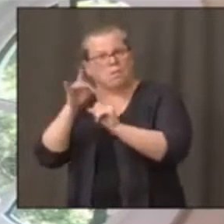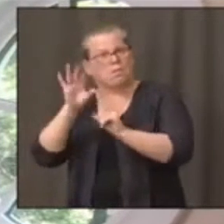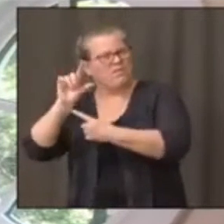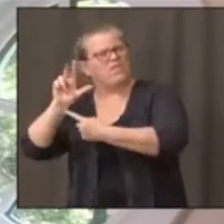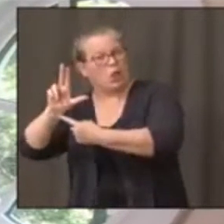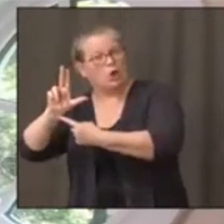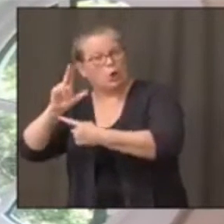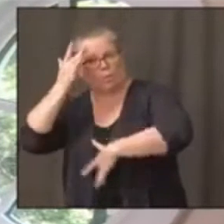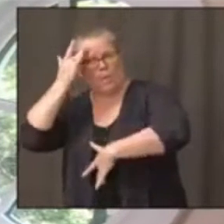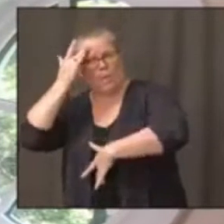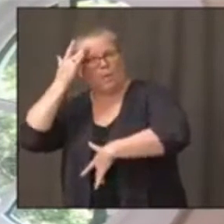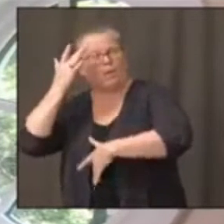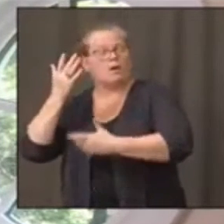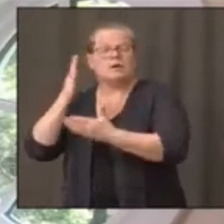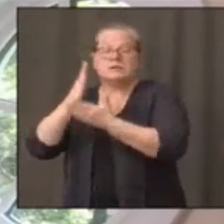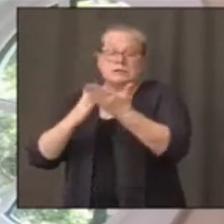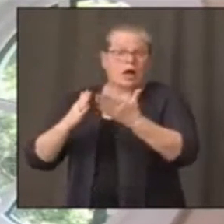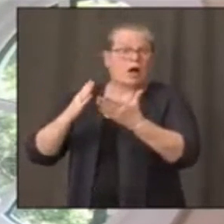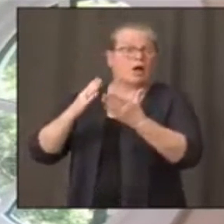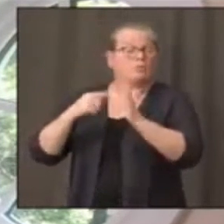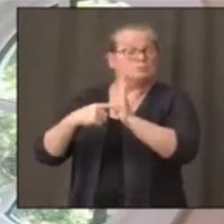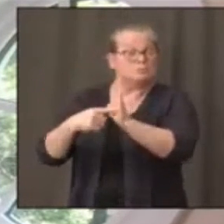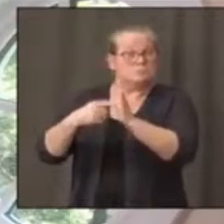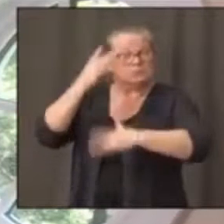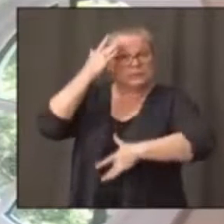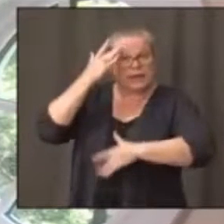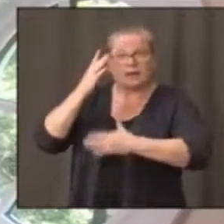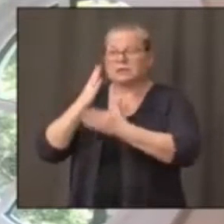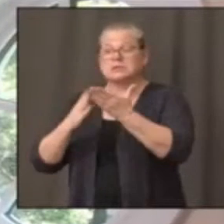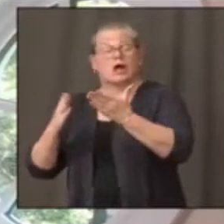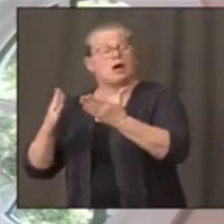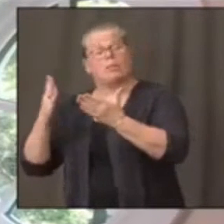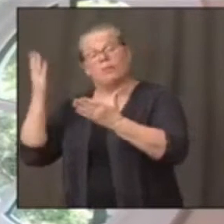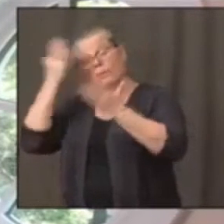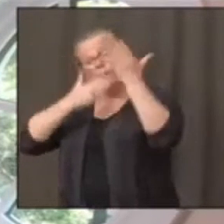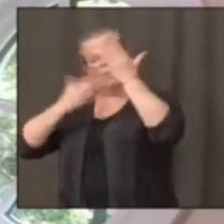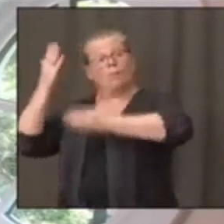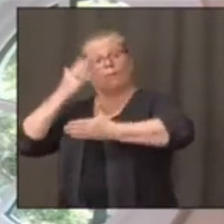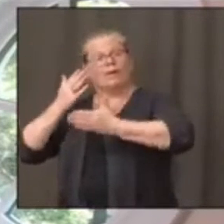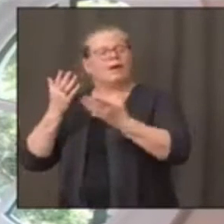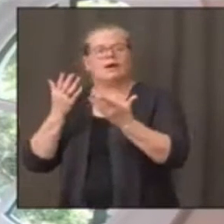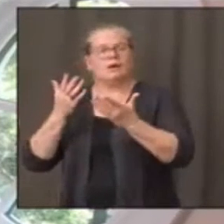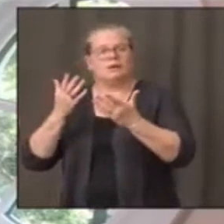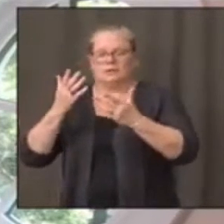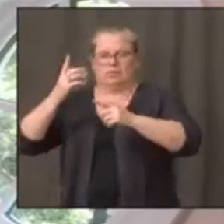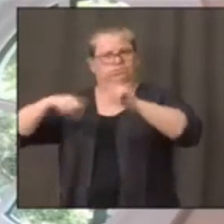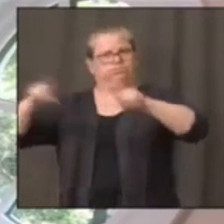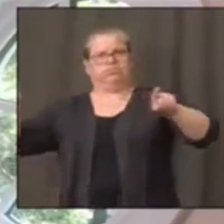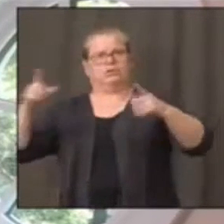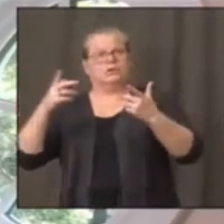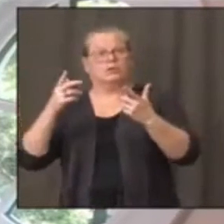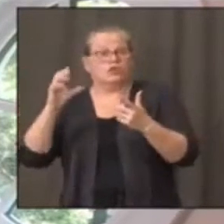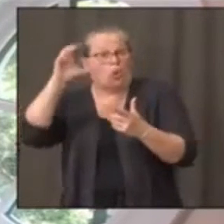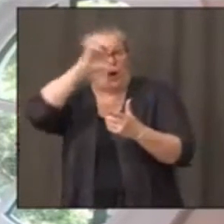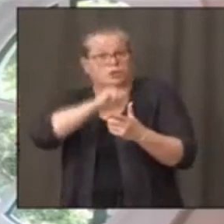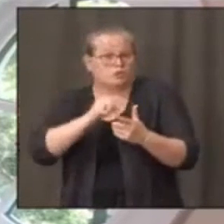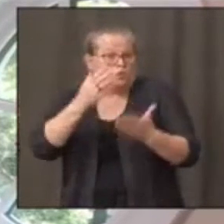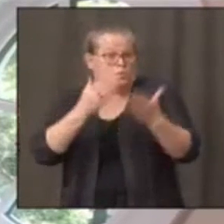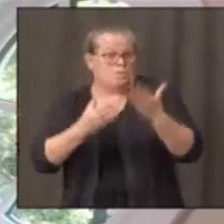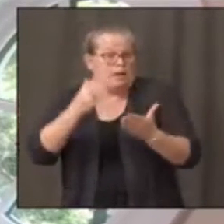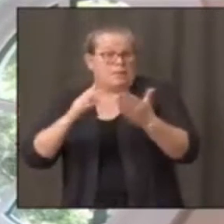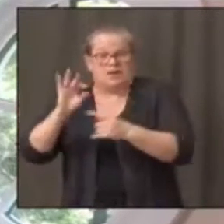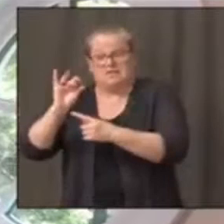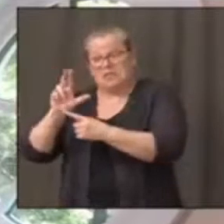or mildly symptomatic influenza that didn't get reported in millions of others. And so let's maybe assume 15 million kids became infected with flu.